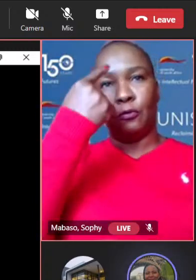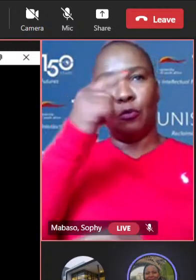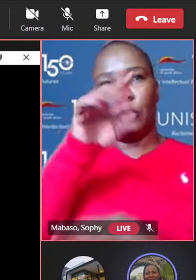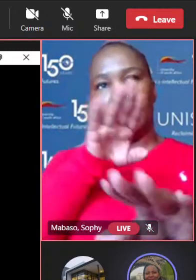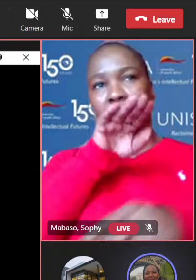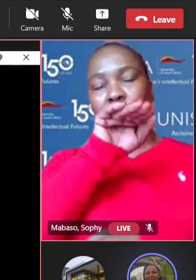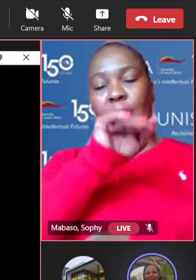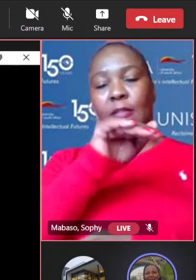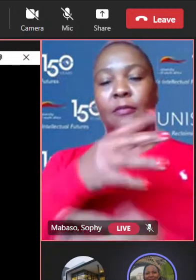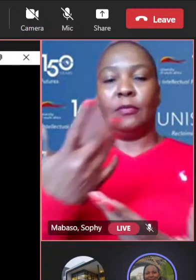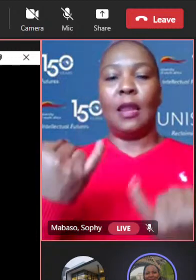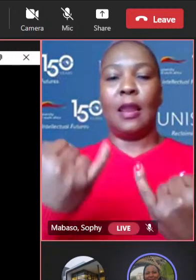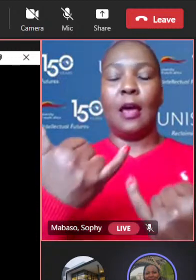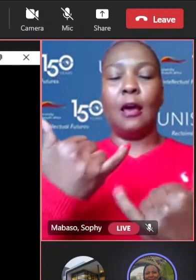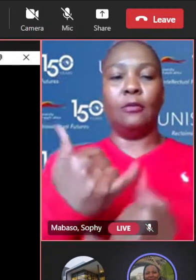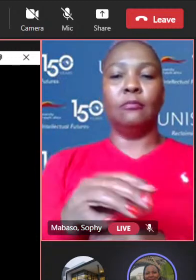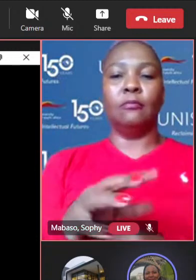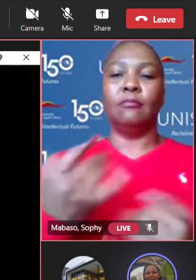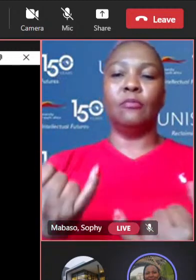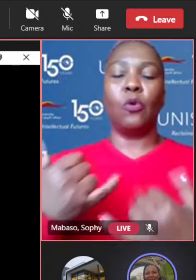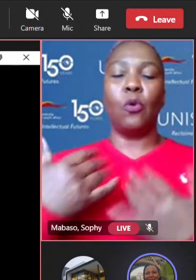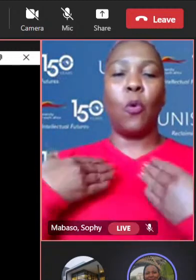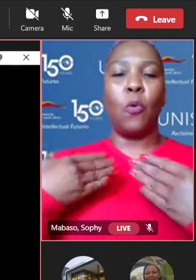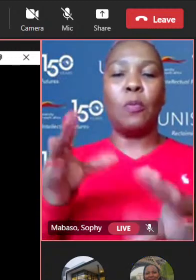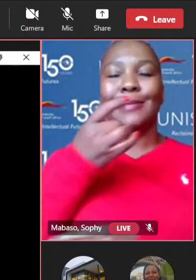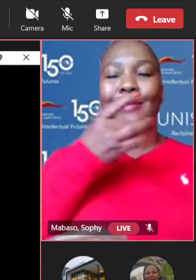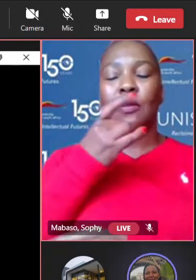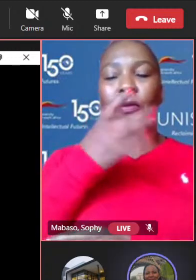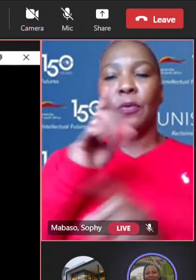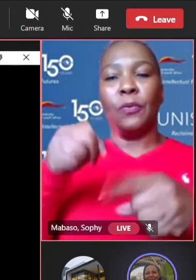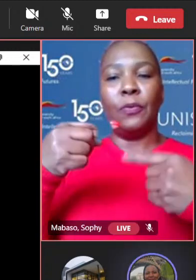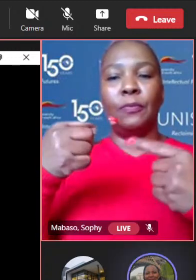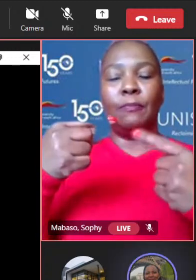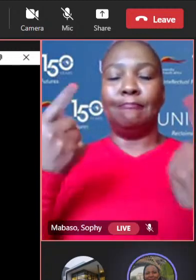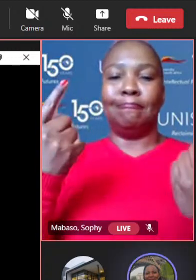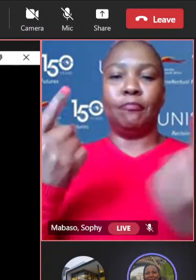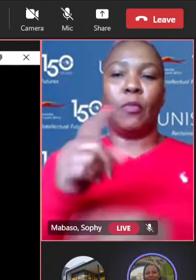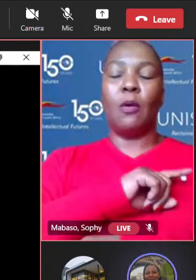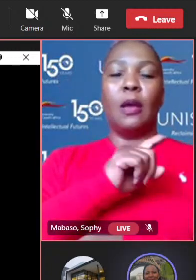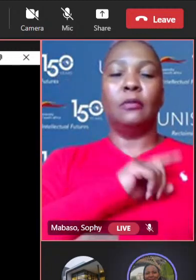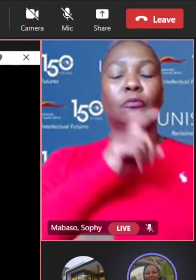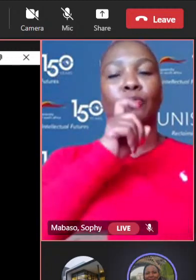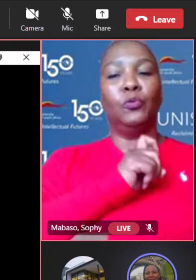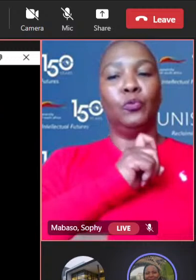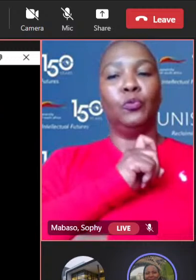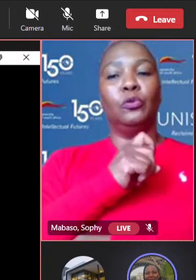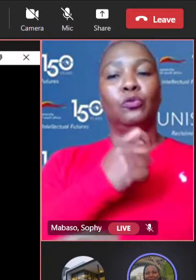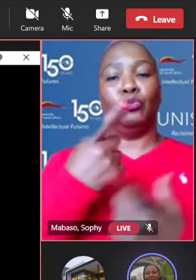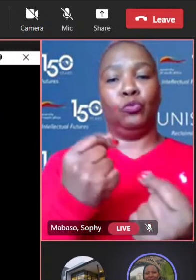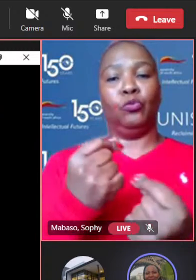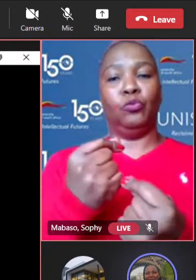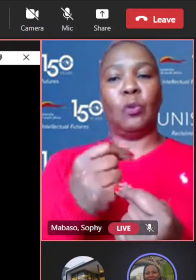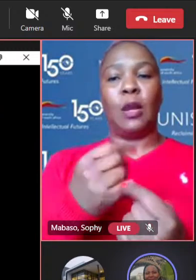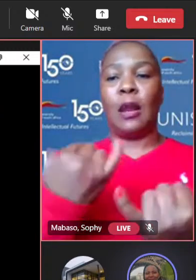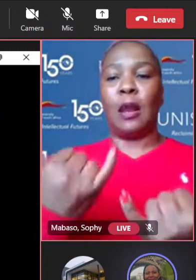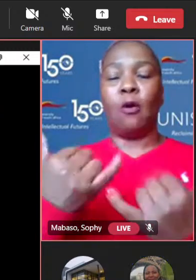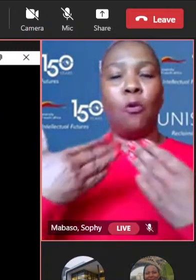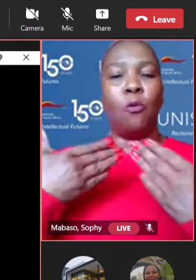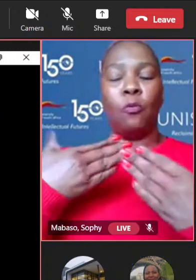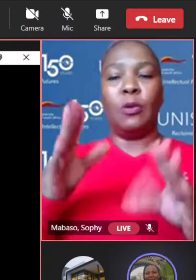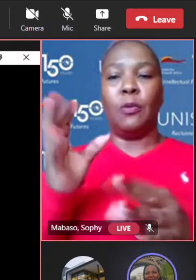the moment, unfortunately, not open on Saturdays, which we used to, but we still not yet opened on